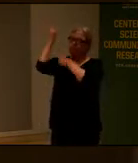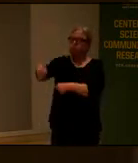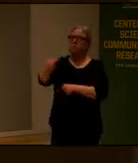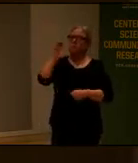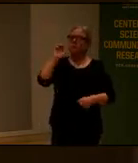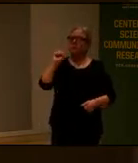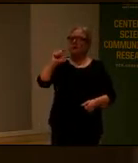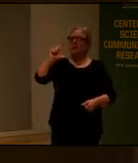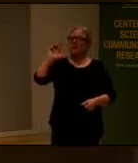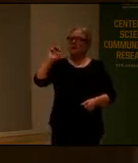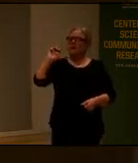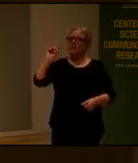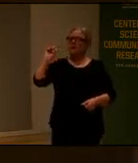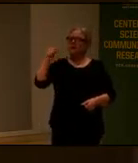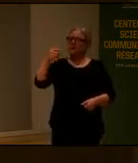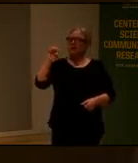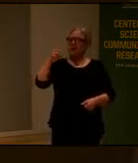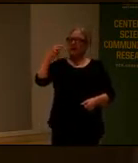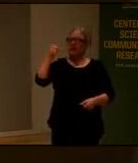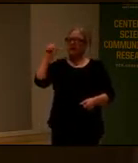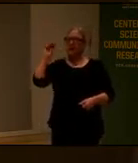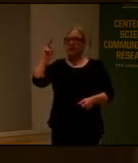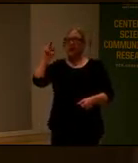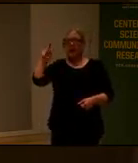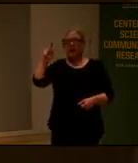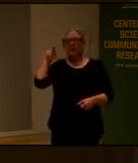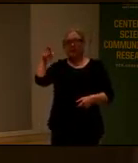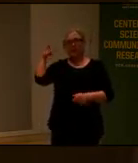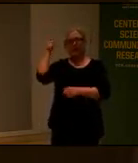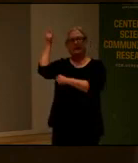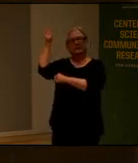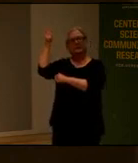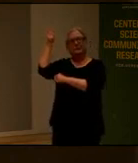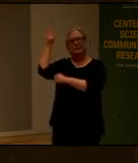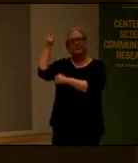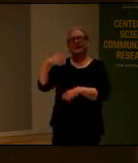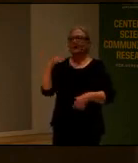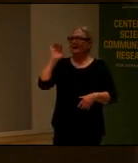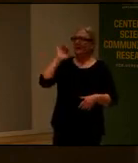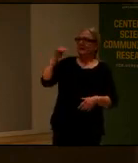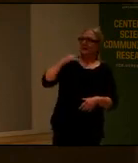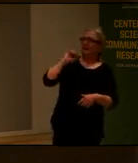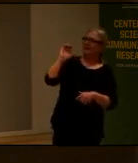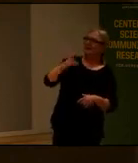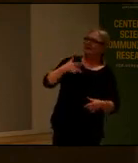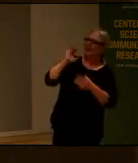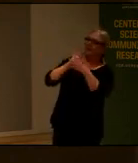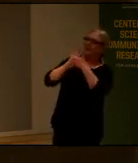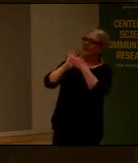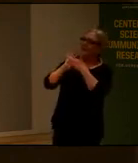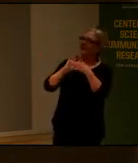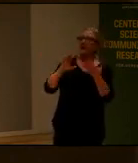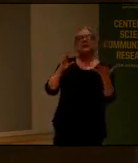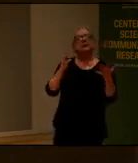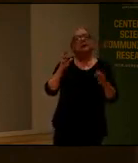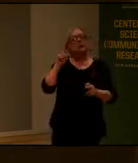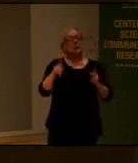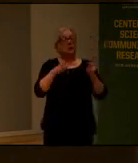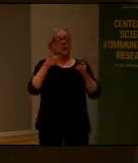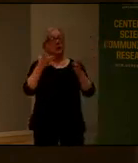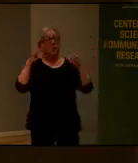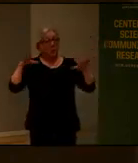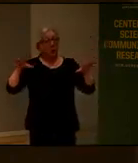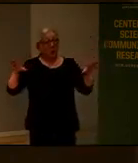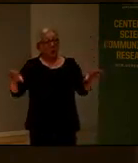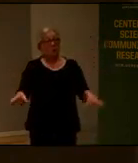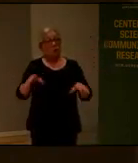reality is, as you said, we're joined together in a common mission, but we're all, and there's that sense of urgency, and so everyone wants to act, but